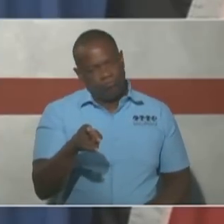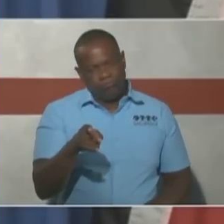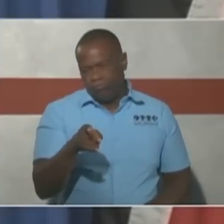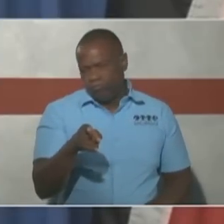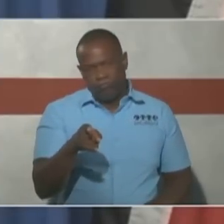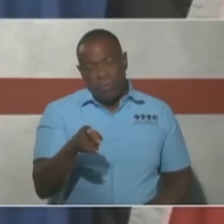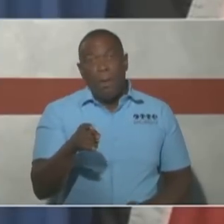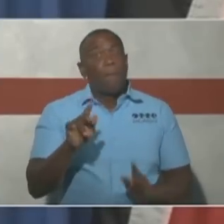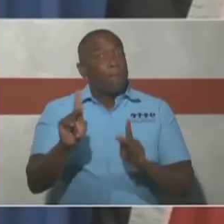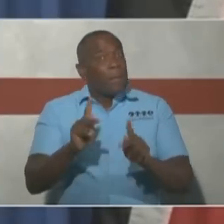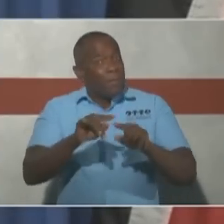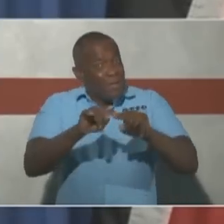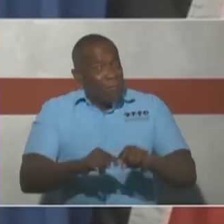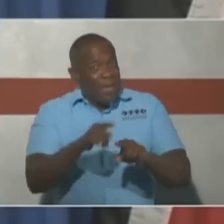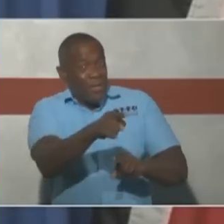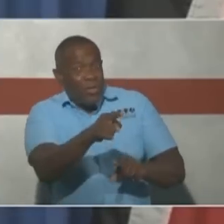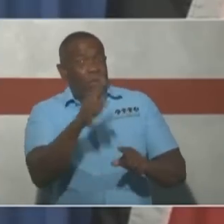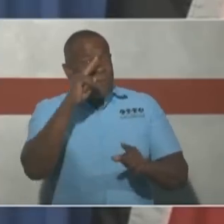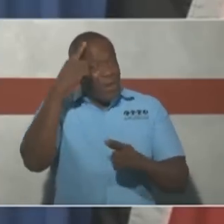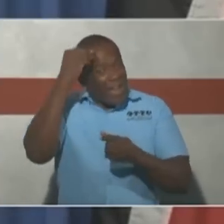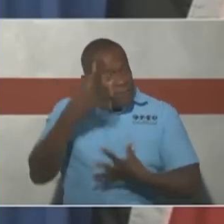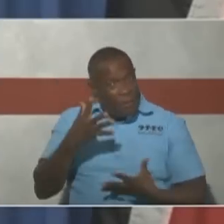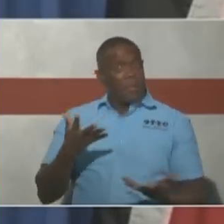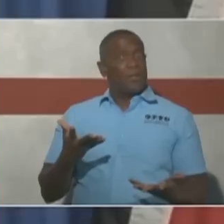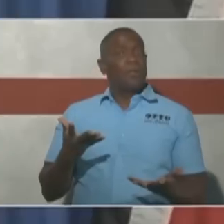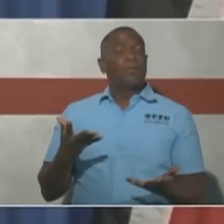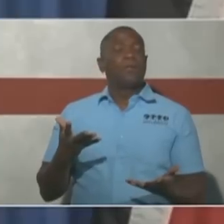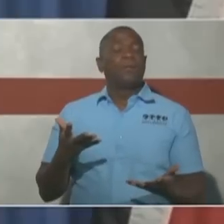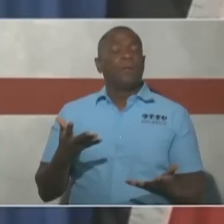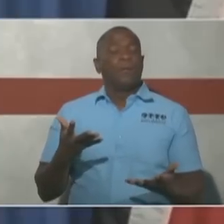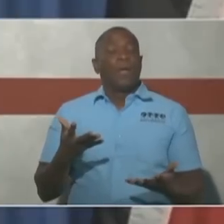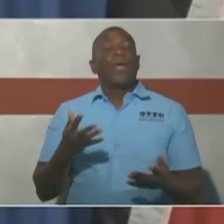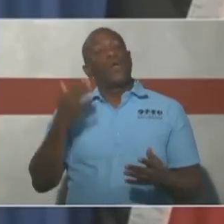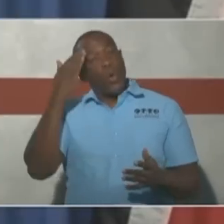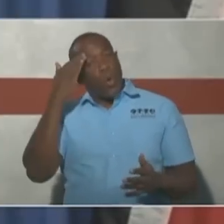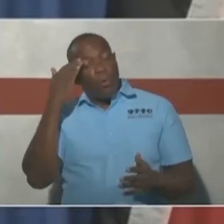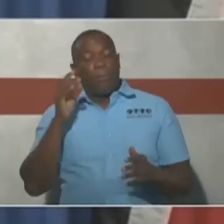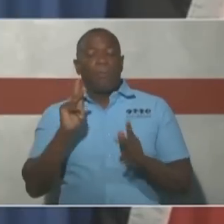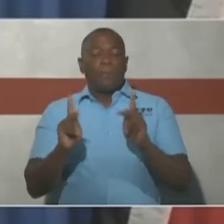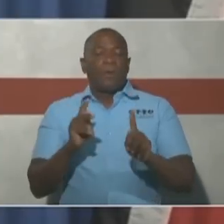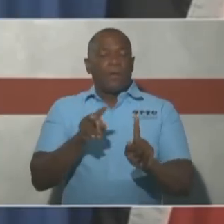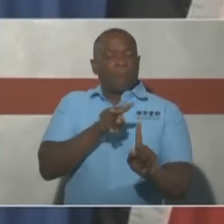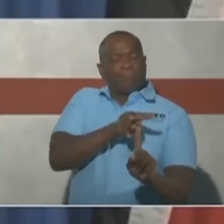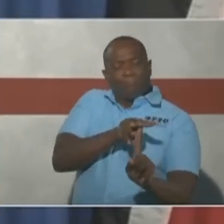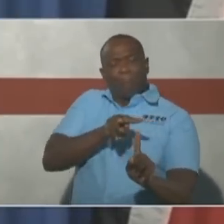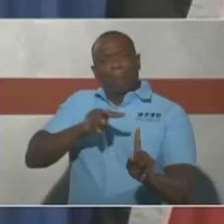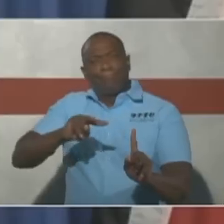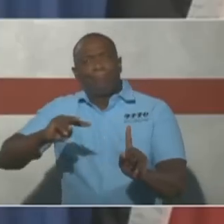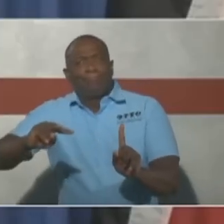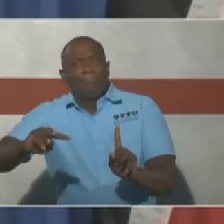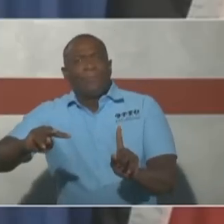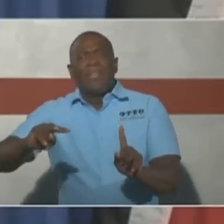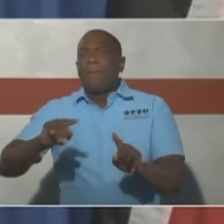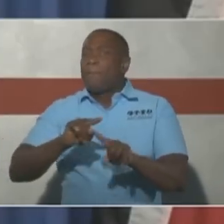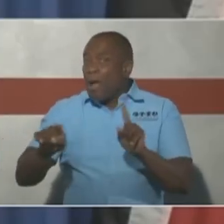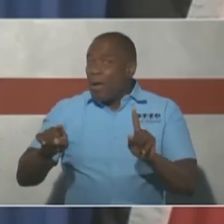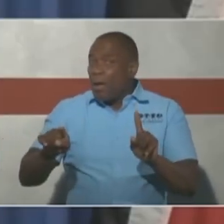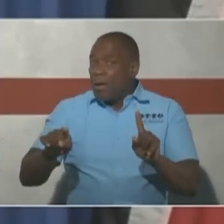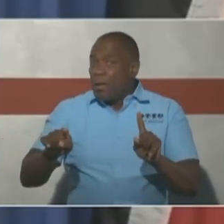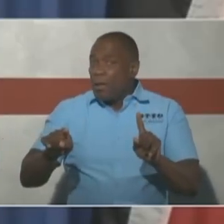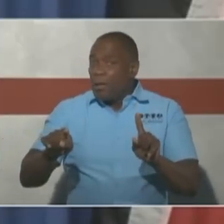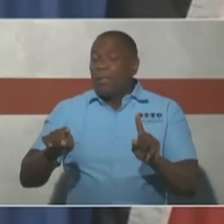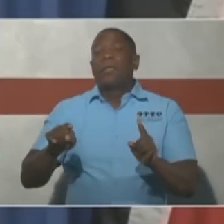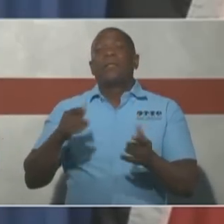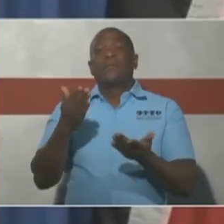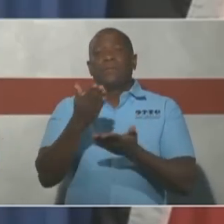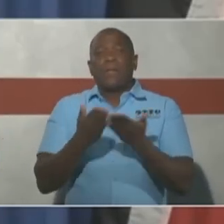And naming certain vaccines that don't work and can't work. Now that level of irresponsibility doesn't help. The fact